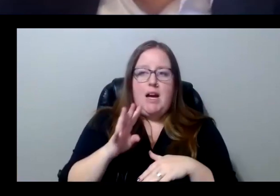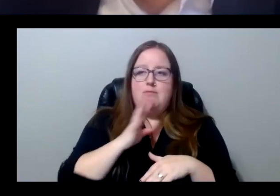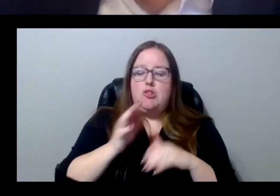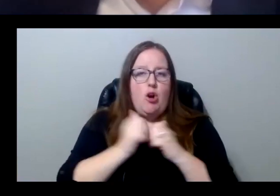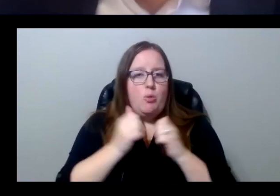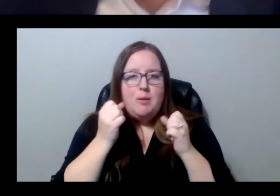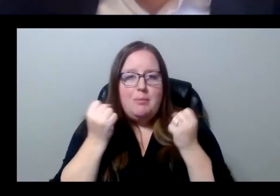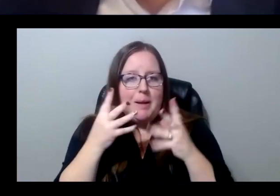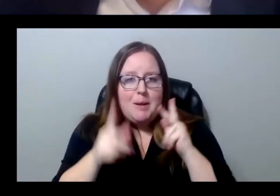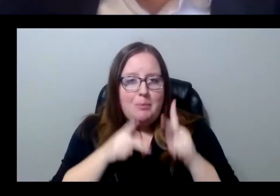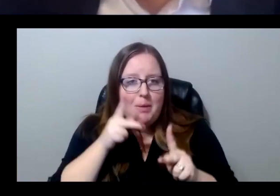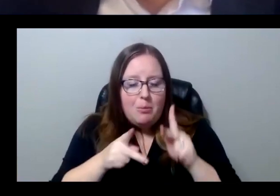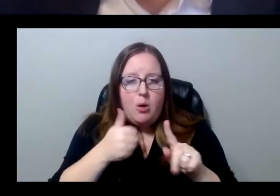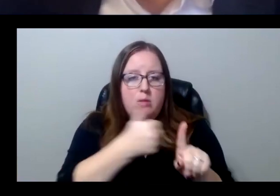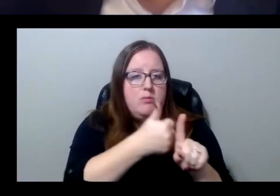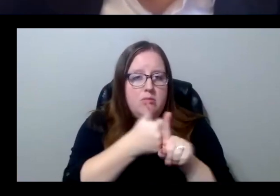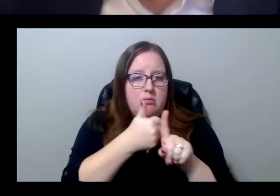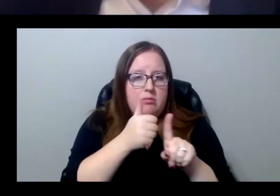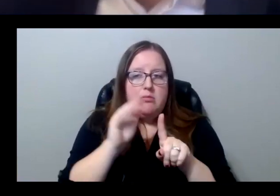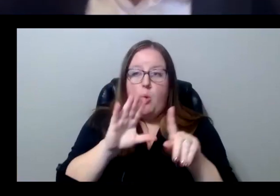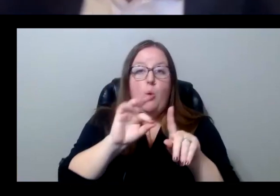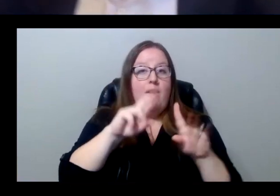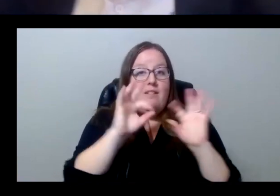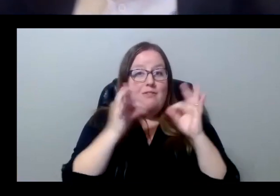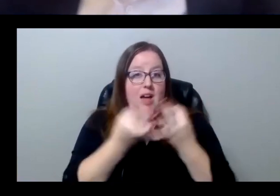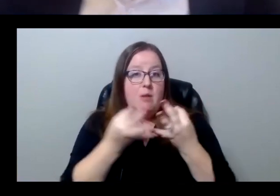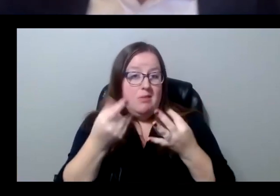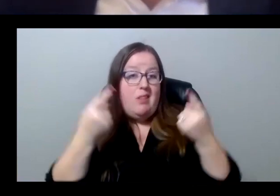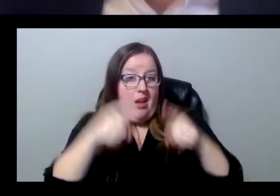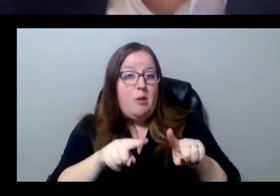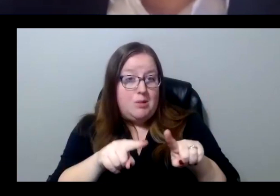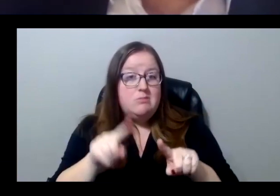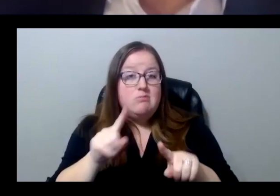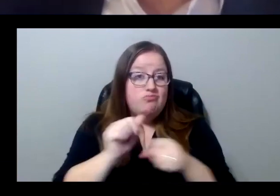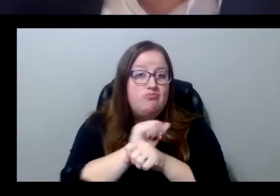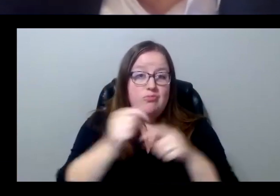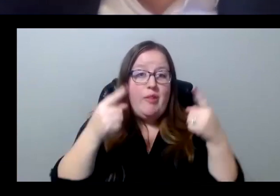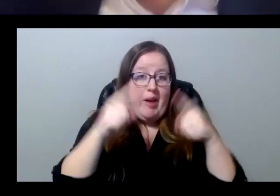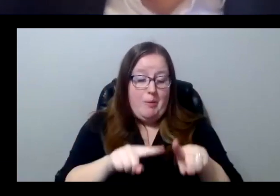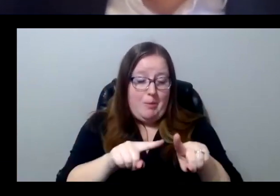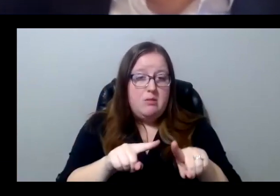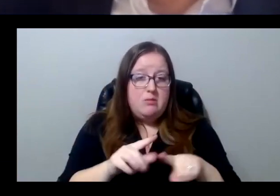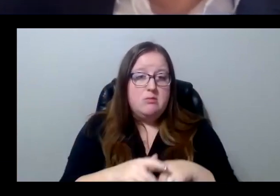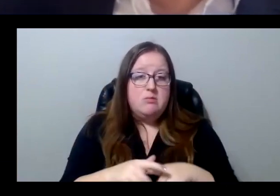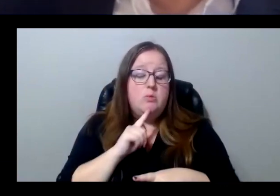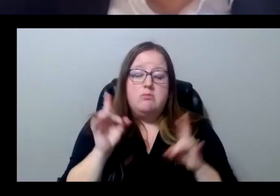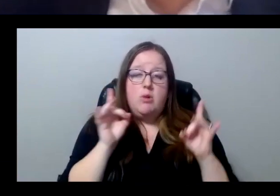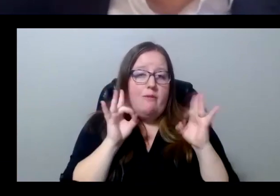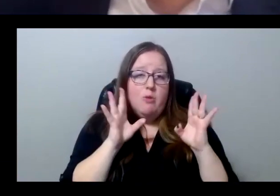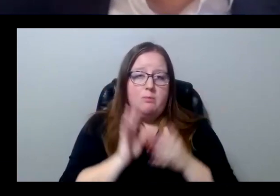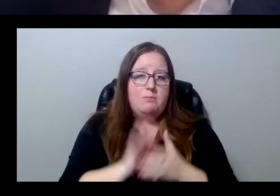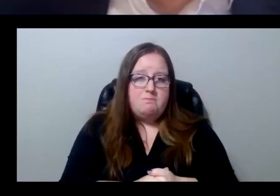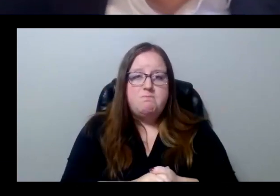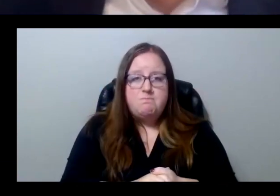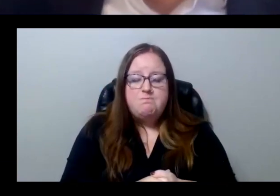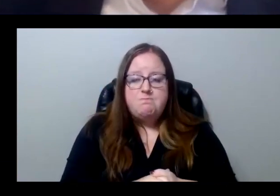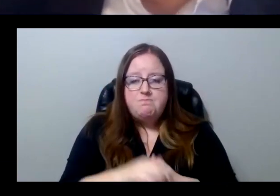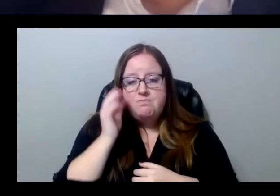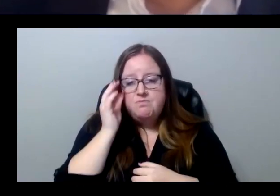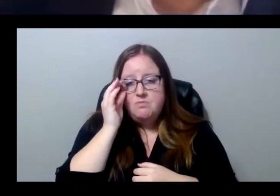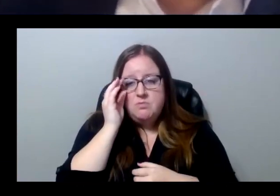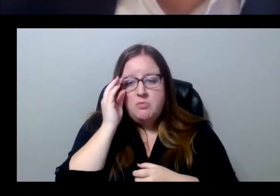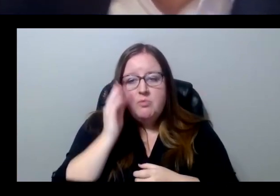Some say they were unwilling. But again, if you see the movie, I think you'll get a very good sense of what actually happened.